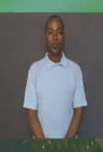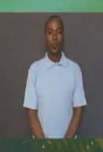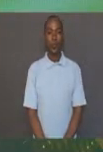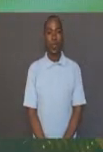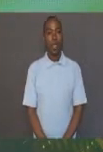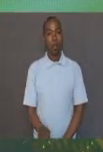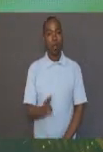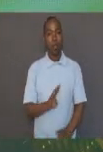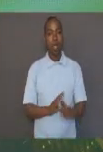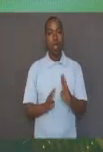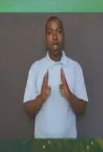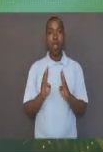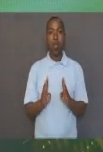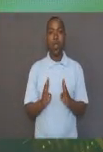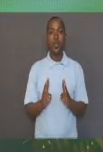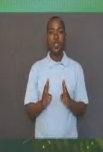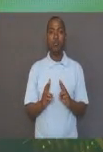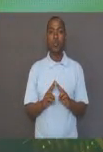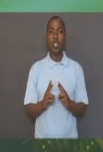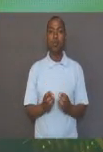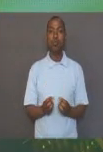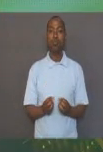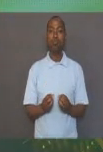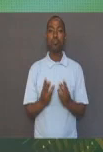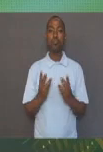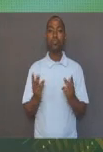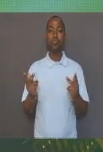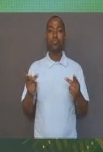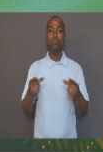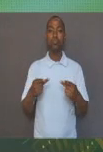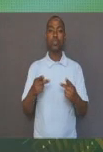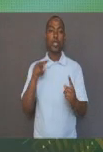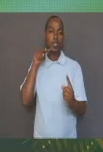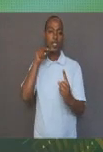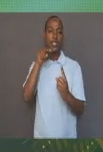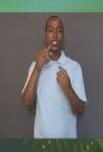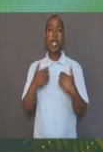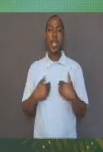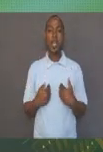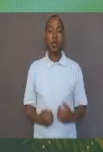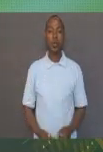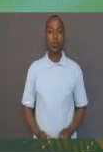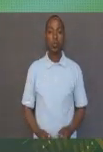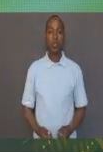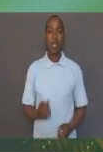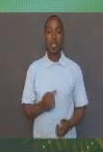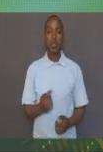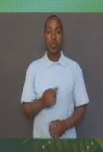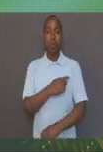Since biology has so many different areas of focus, such as